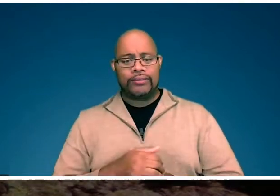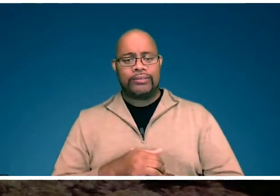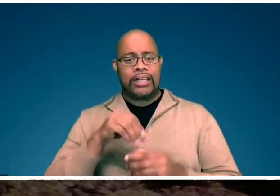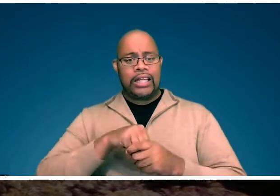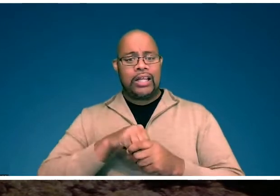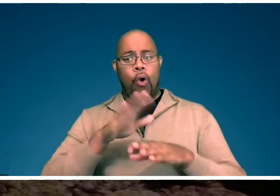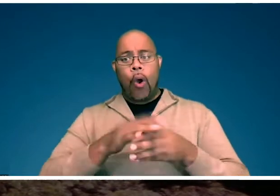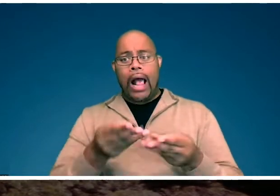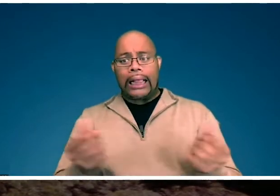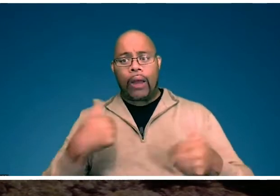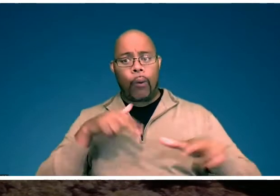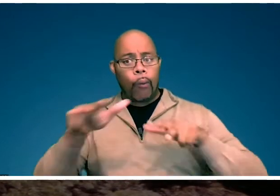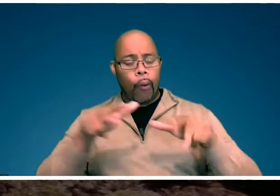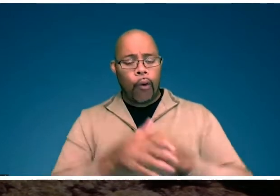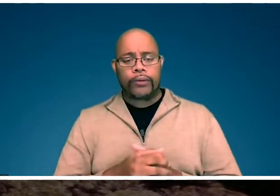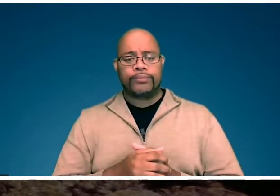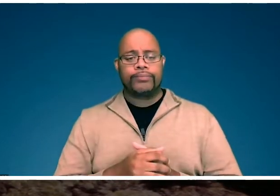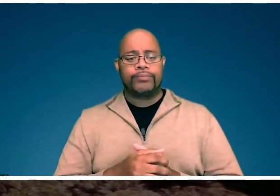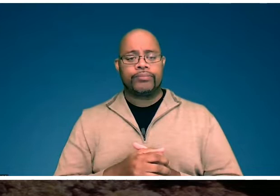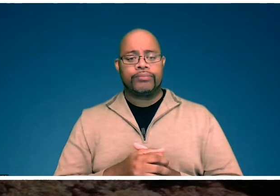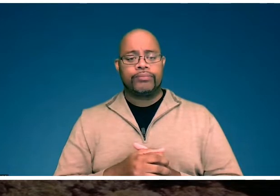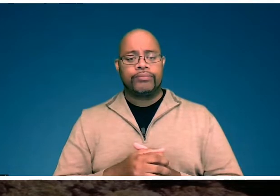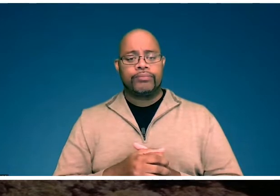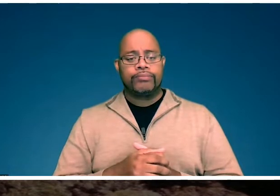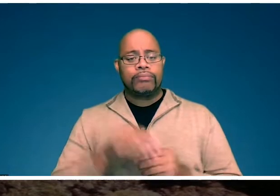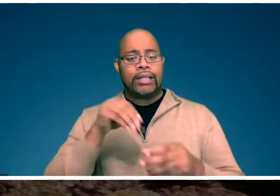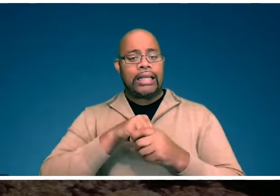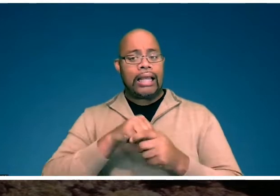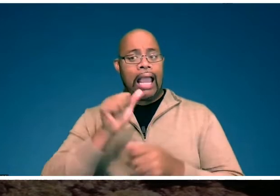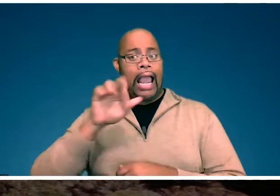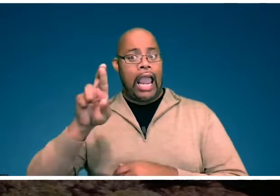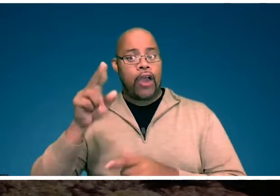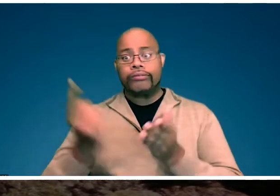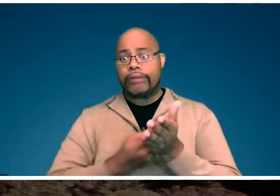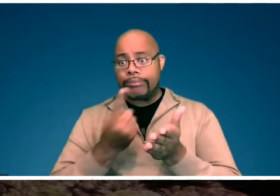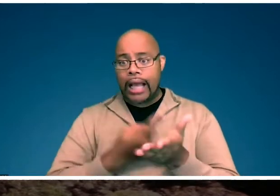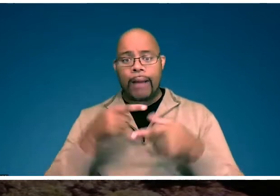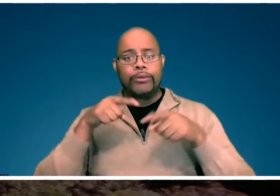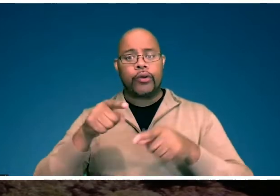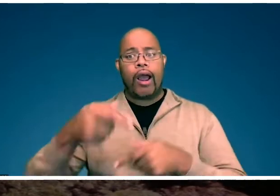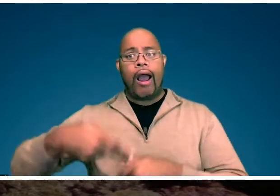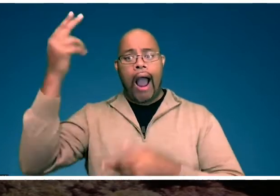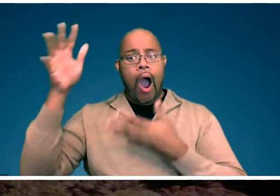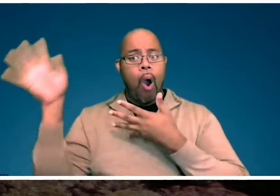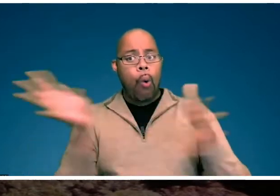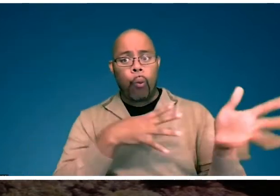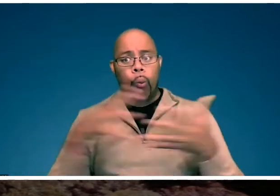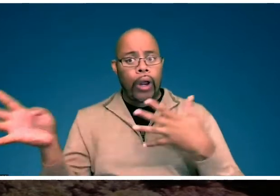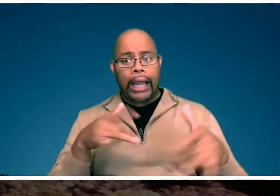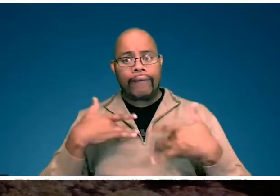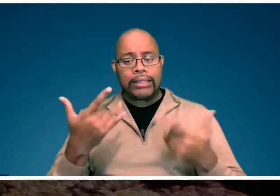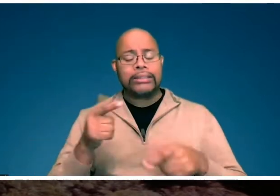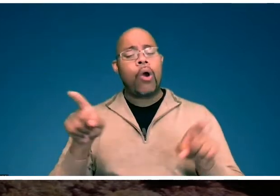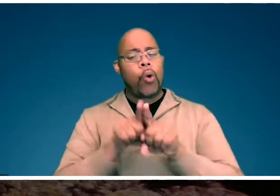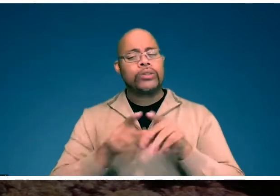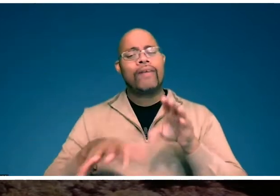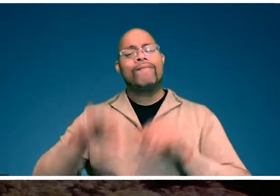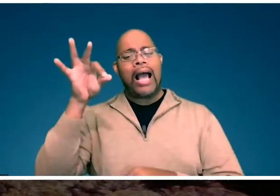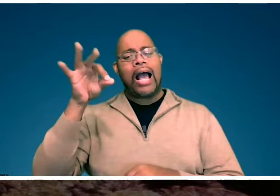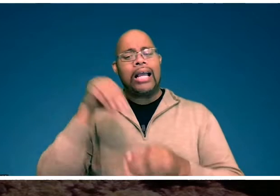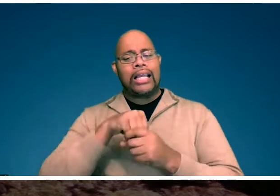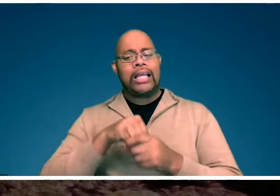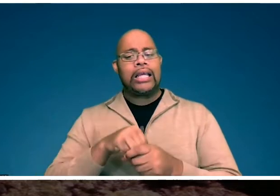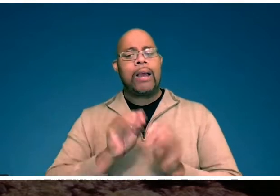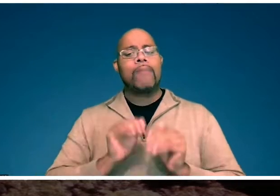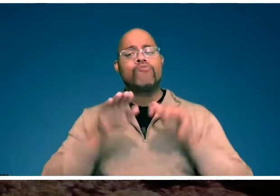everywhere. It's on the land that we walk on, it's in the air sometimes during high wind events, and of course, it's